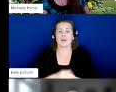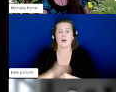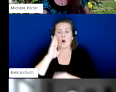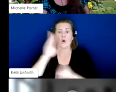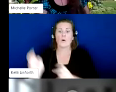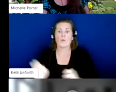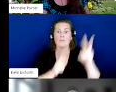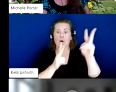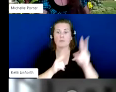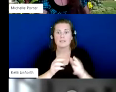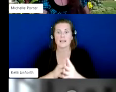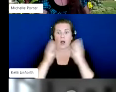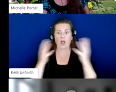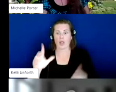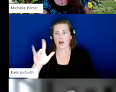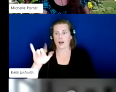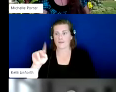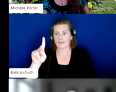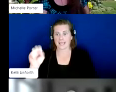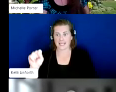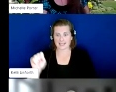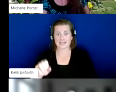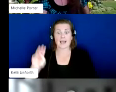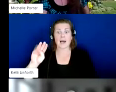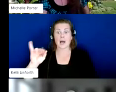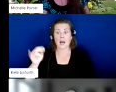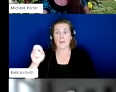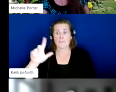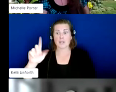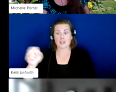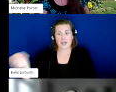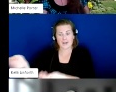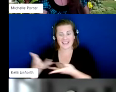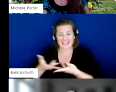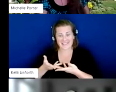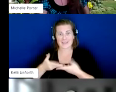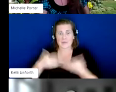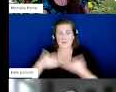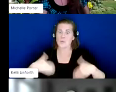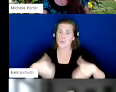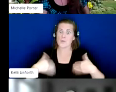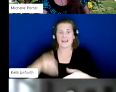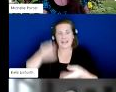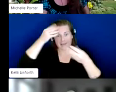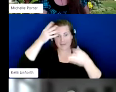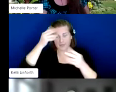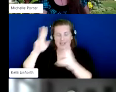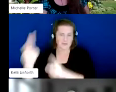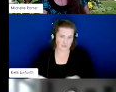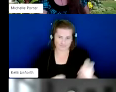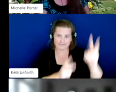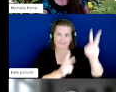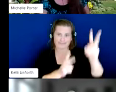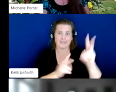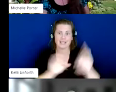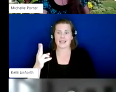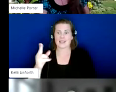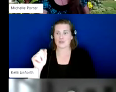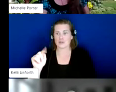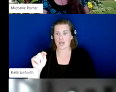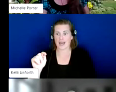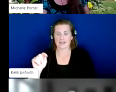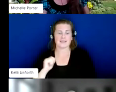of links. Michelle's given us some really great information to pass along to you that will be posted in the chat box. We